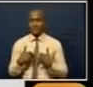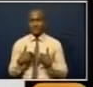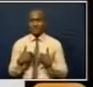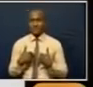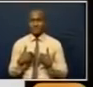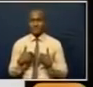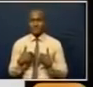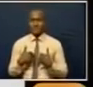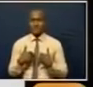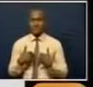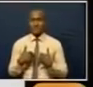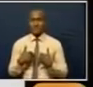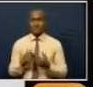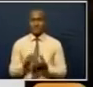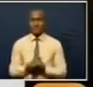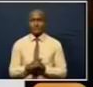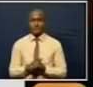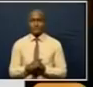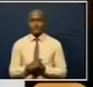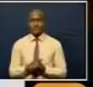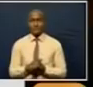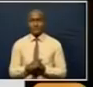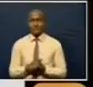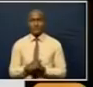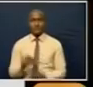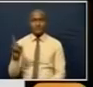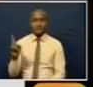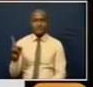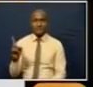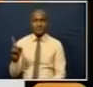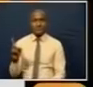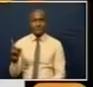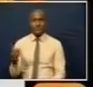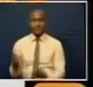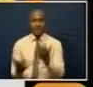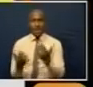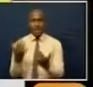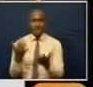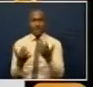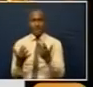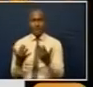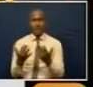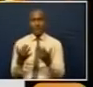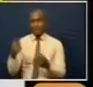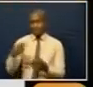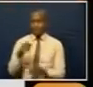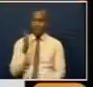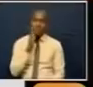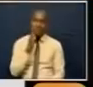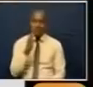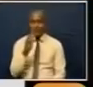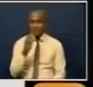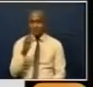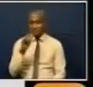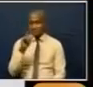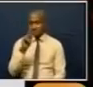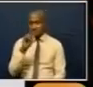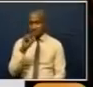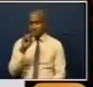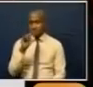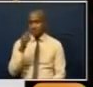So, you know? All right. Back to this fire, by the way, Senator. I got a message here from Mama Kenovia. And she says, how come there's